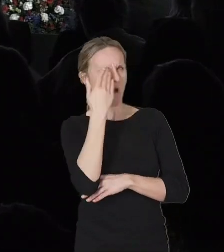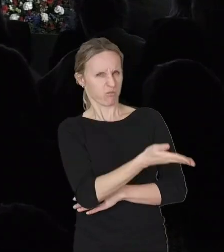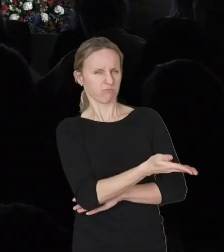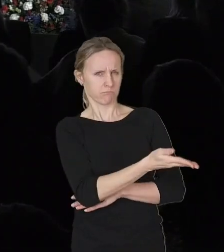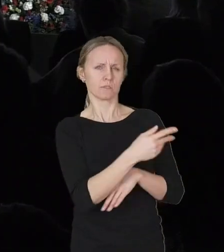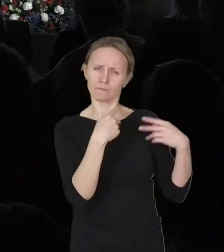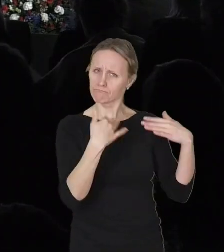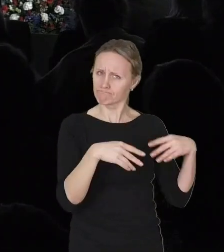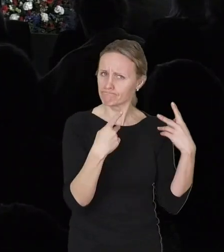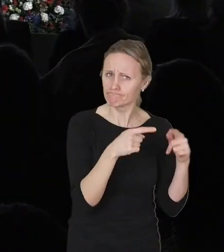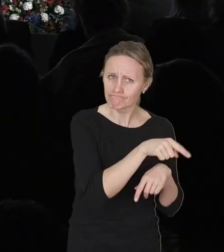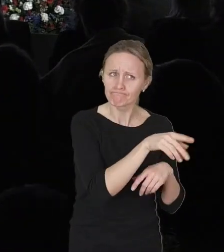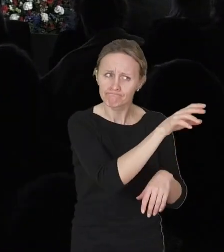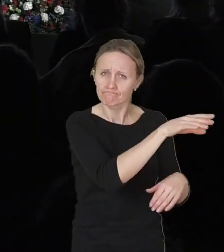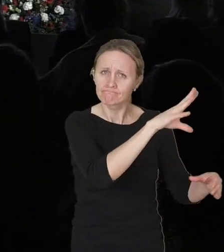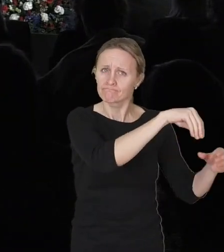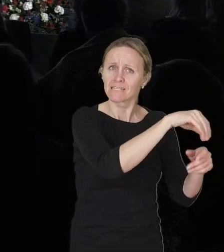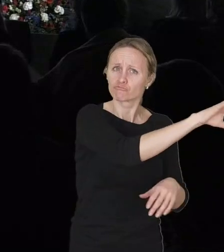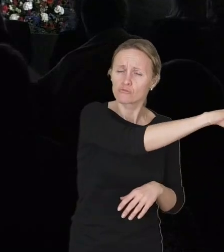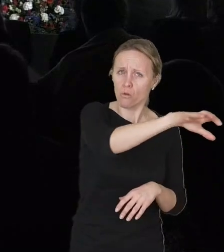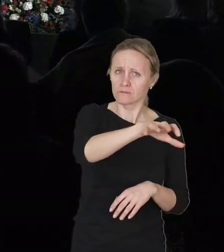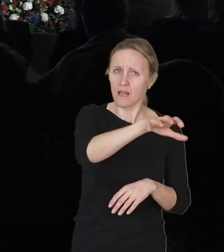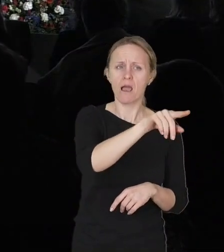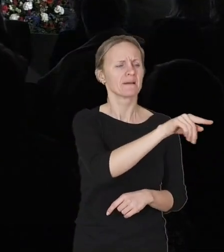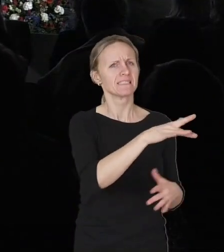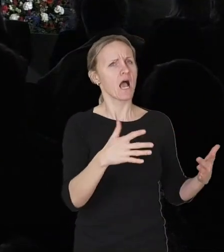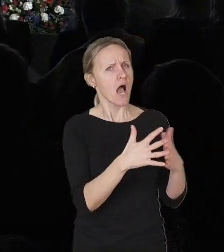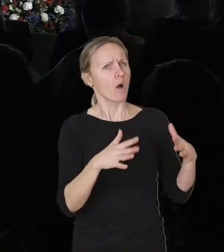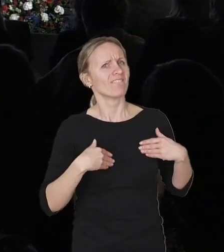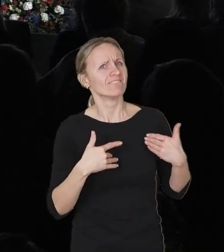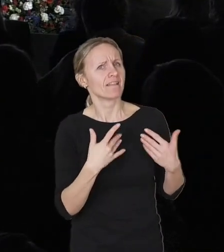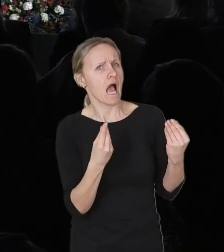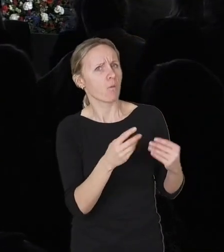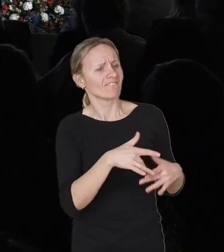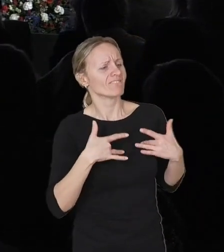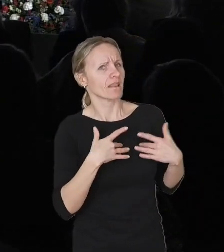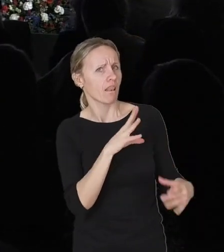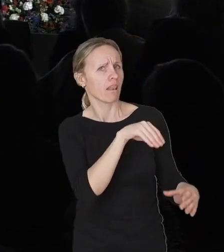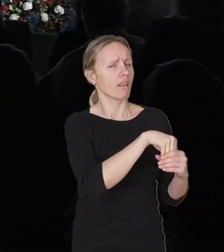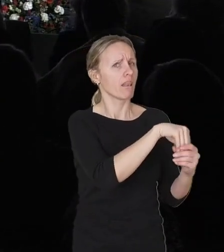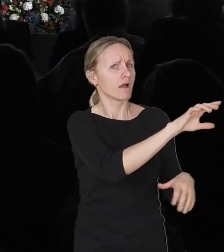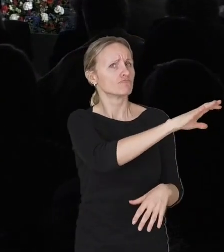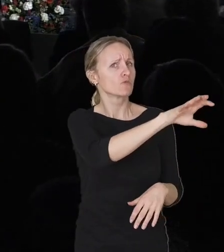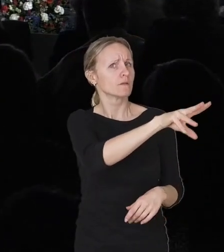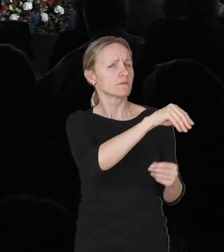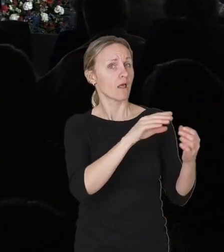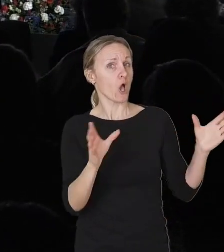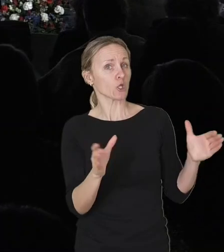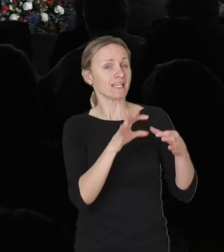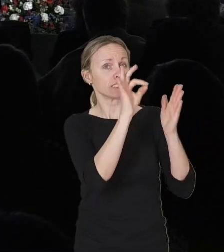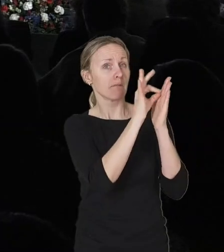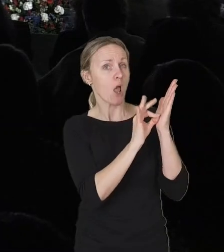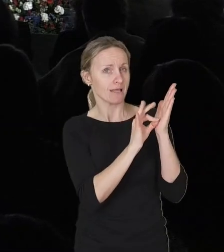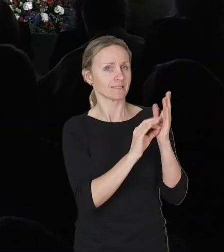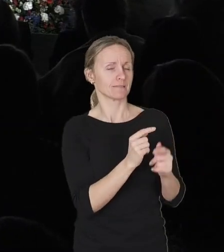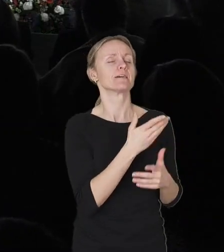a Pomerania region, you are in some sense of this, you are on the forefront of this globalization, as a city,